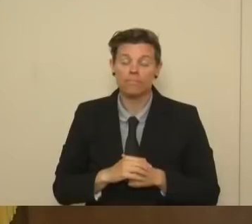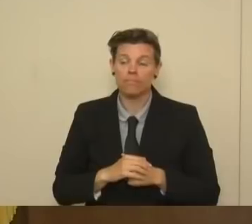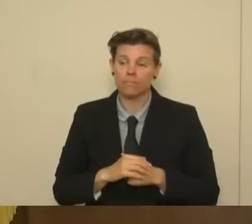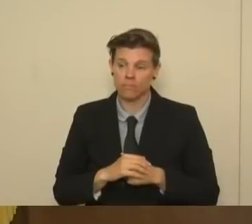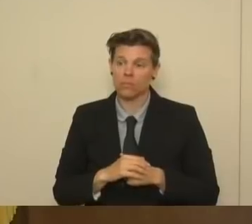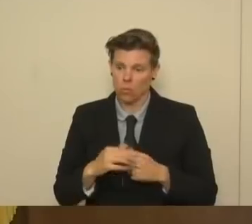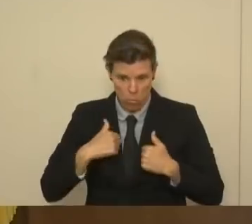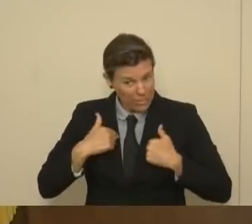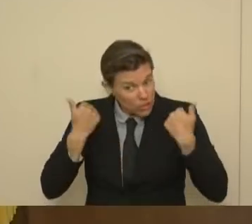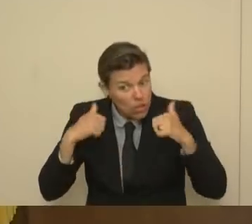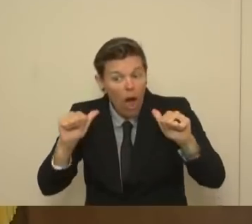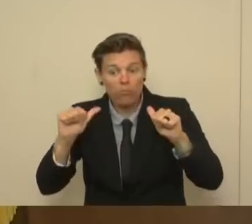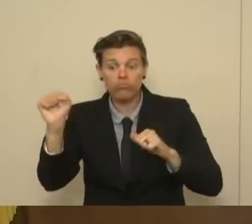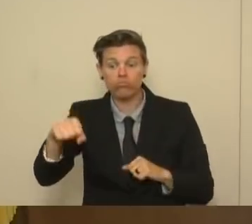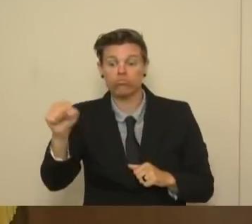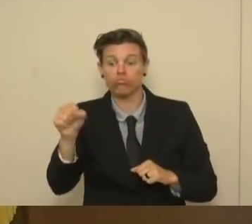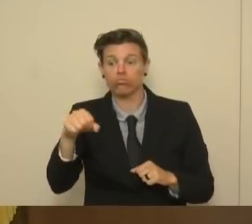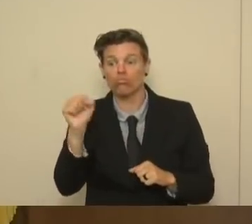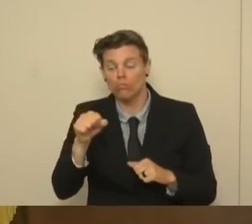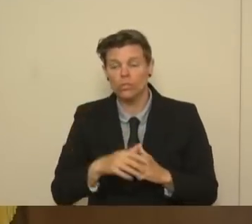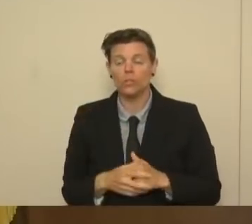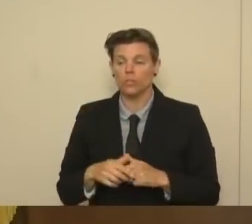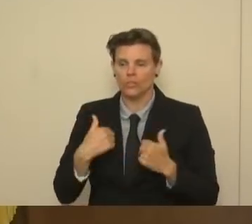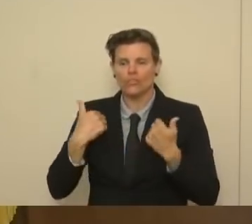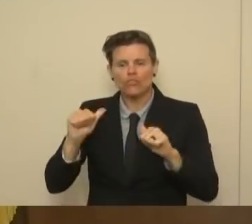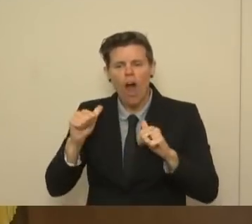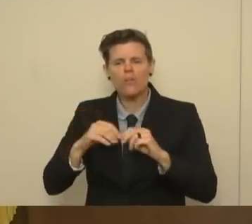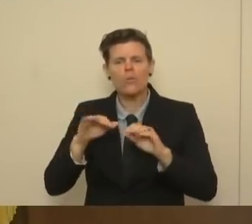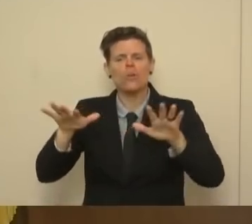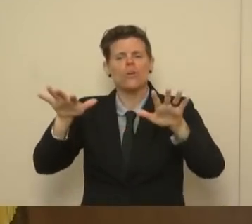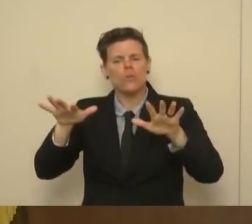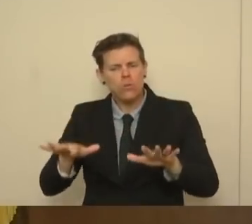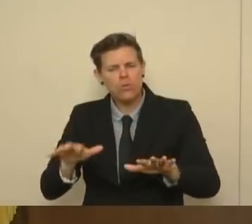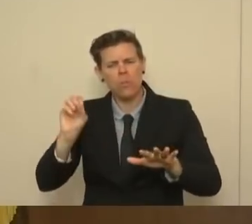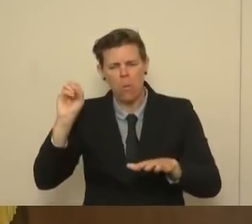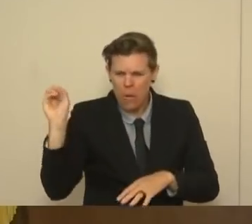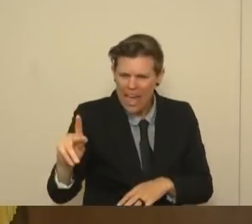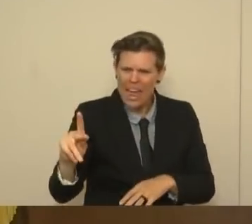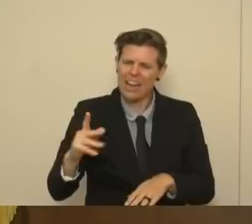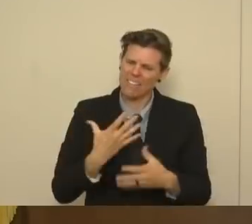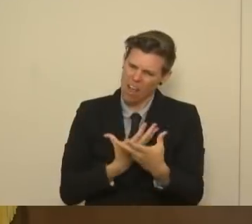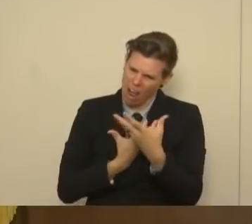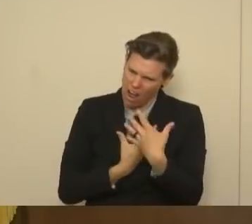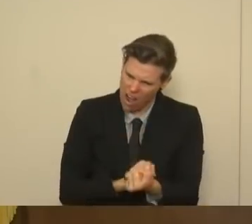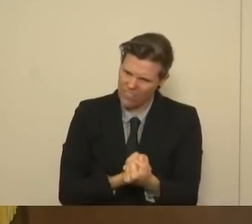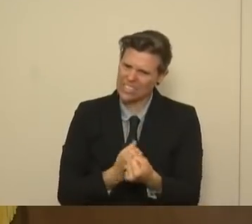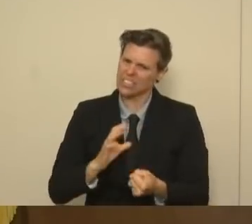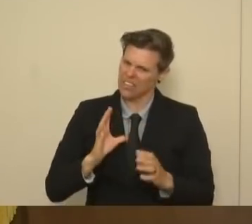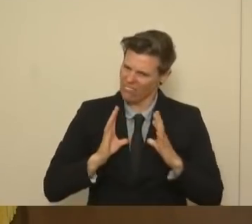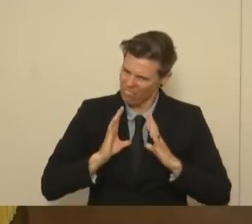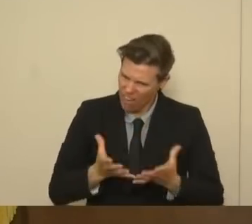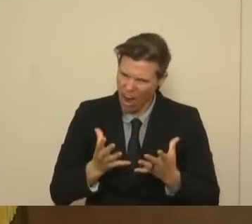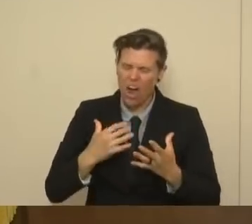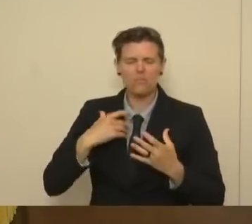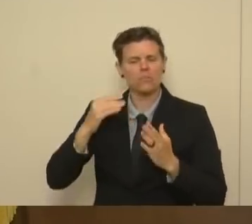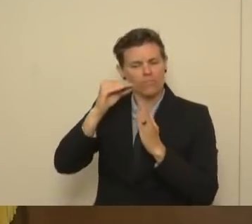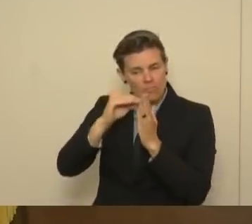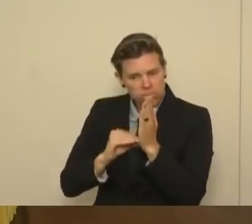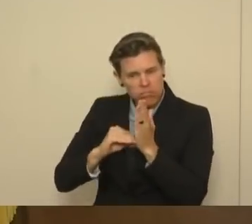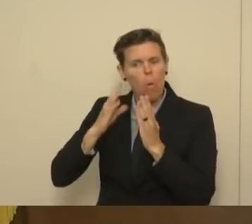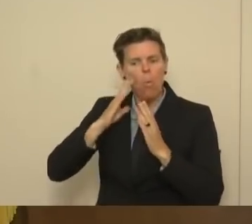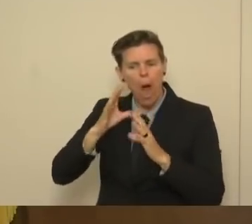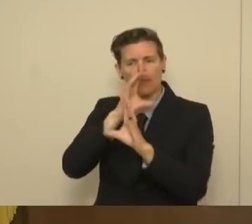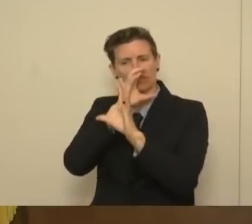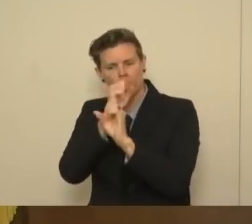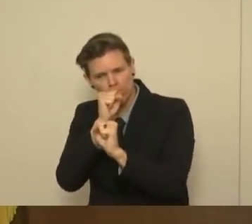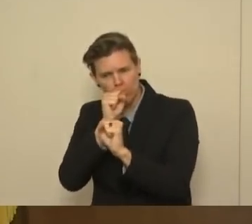do to quiet those fears, to provide confidence. I think it says a lot about the leadership when we are very clear